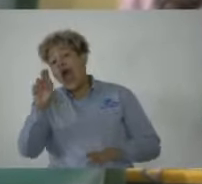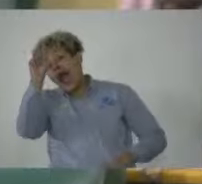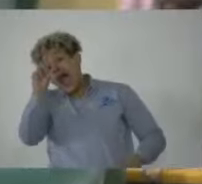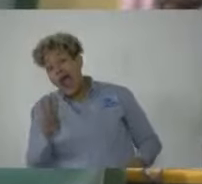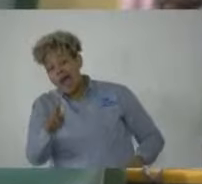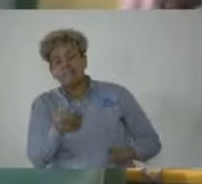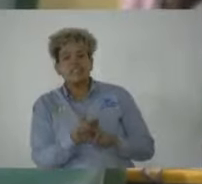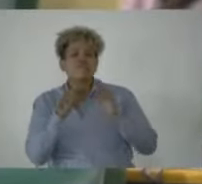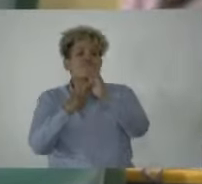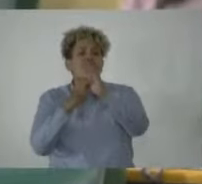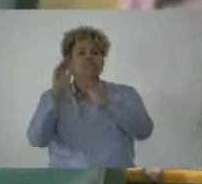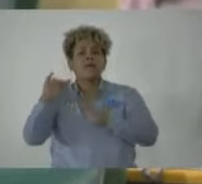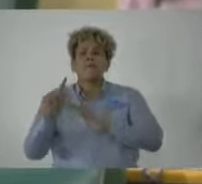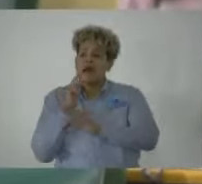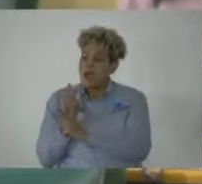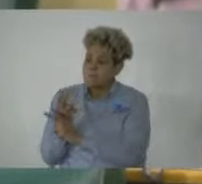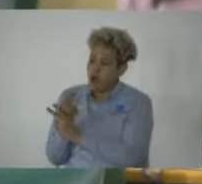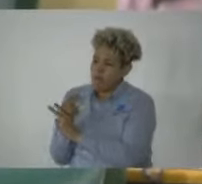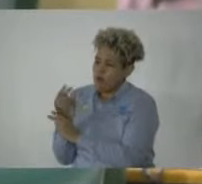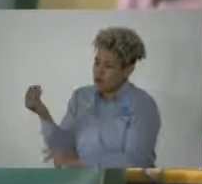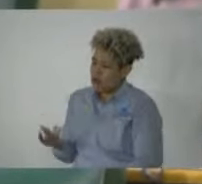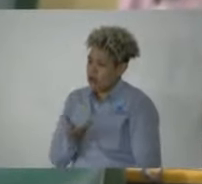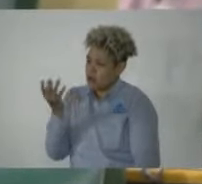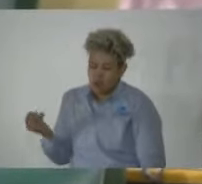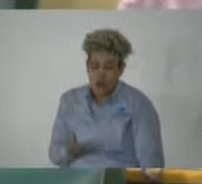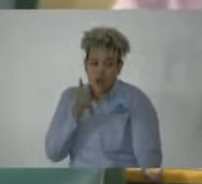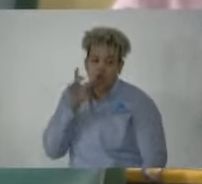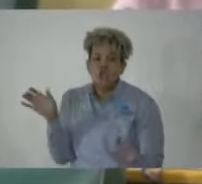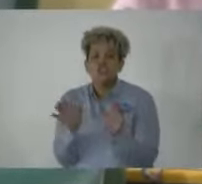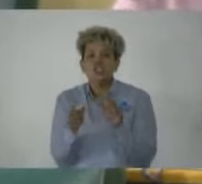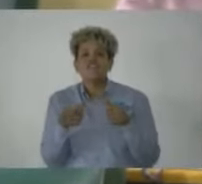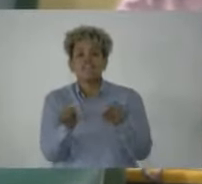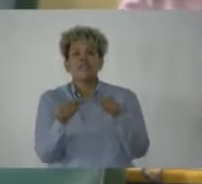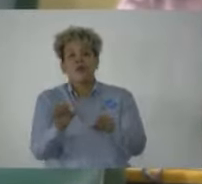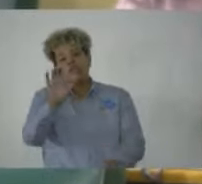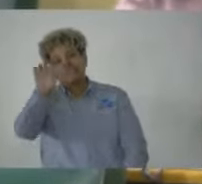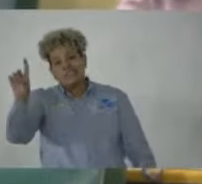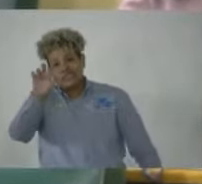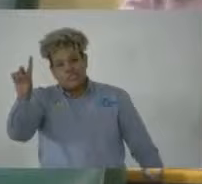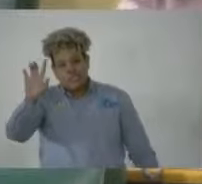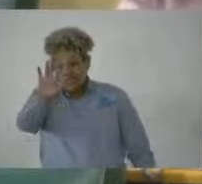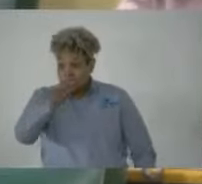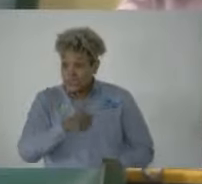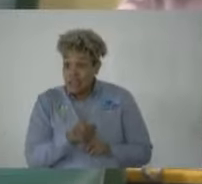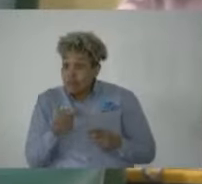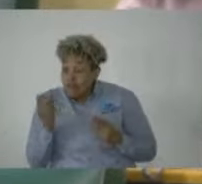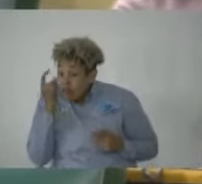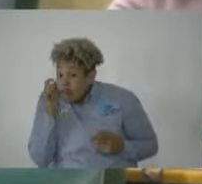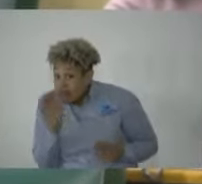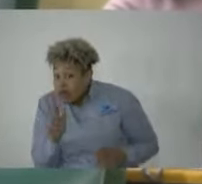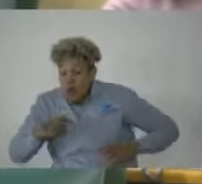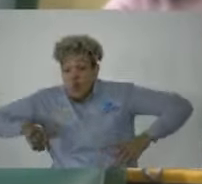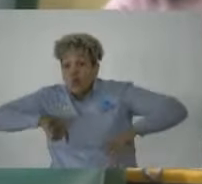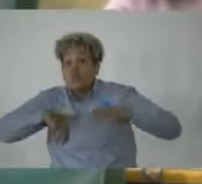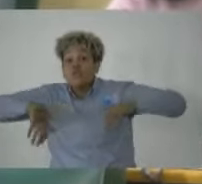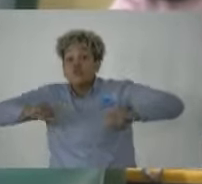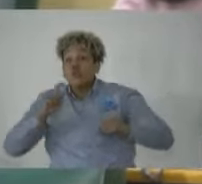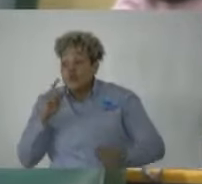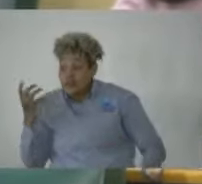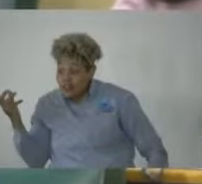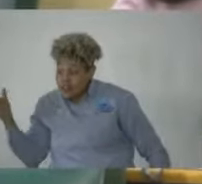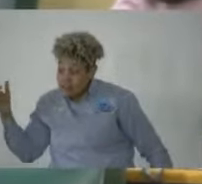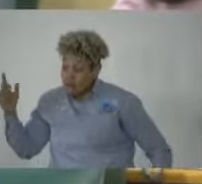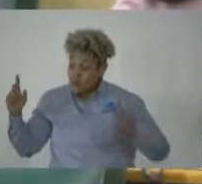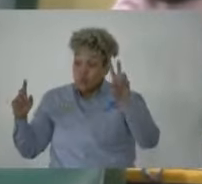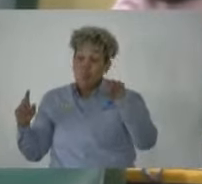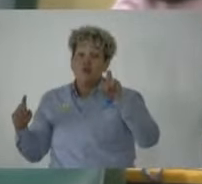was represented by borrowed reserves or certificates of deposits or CDs. Madam Speaker, we took the baton with